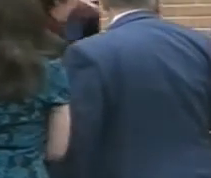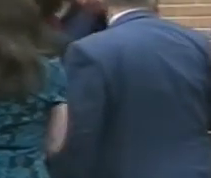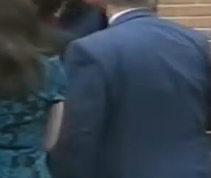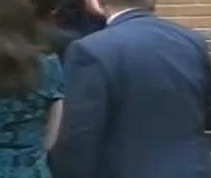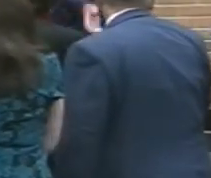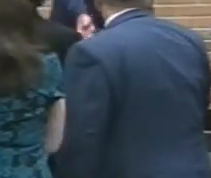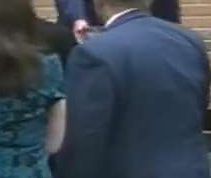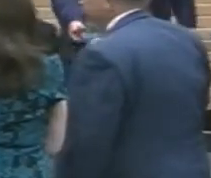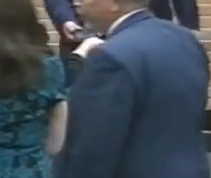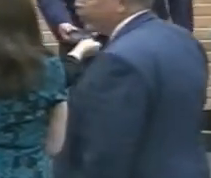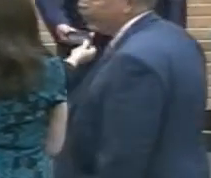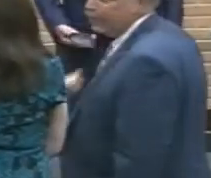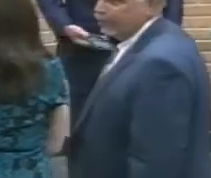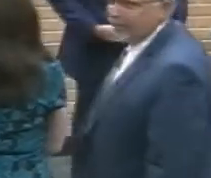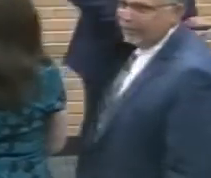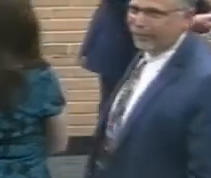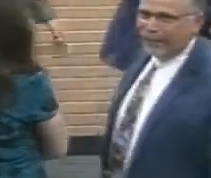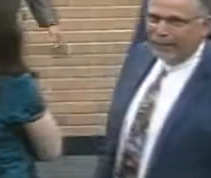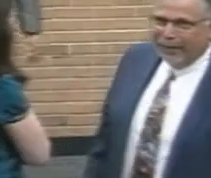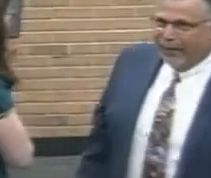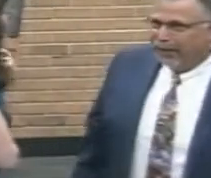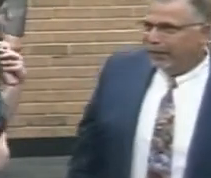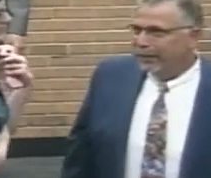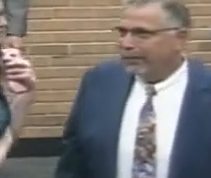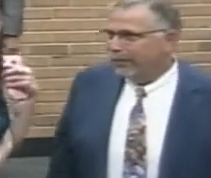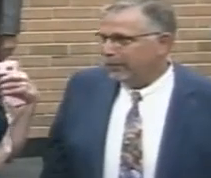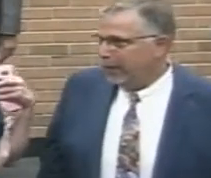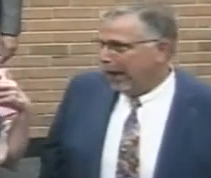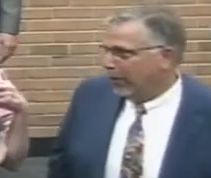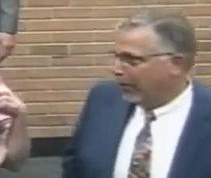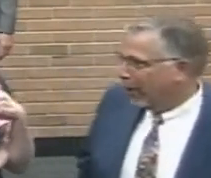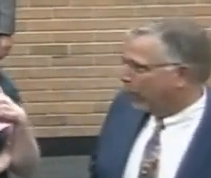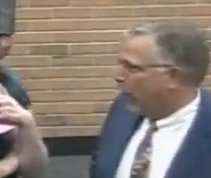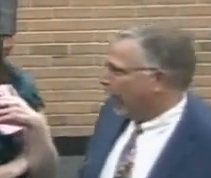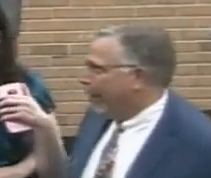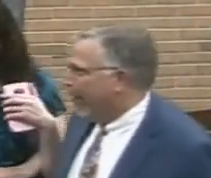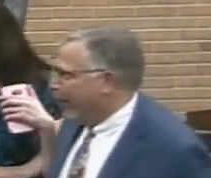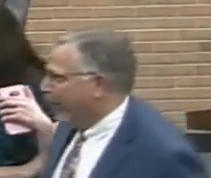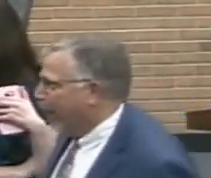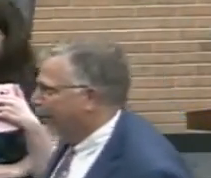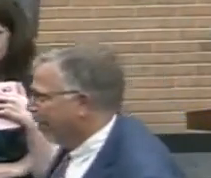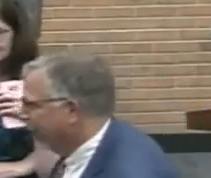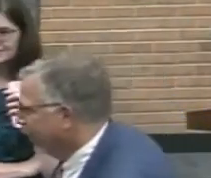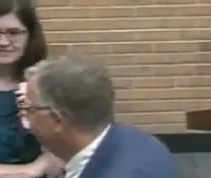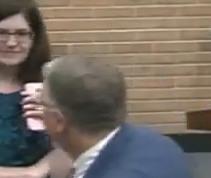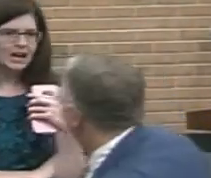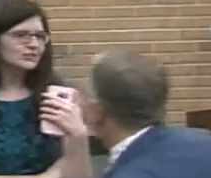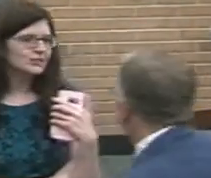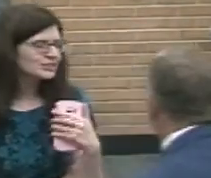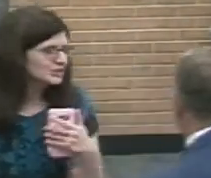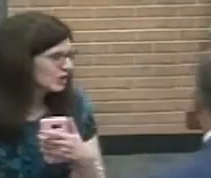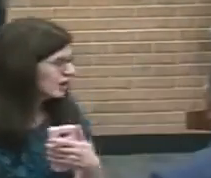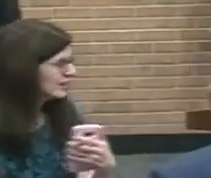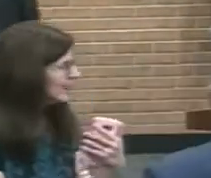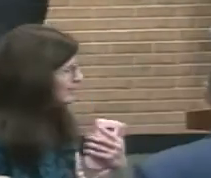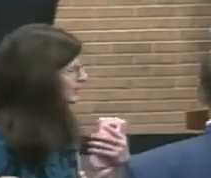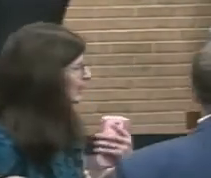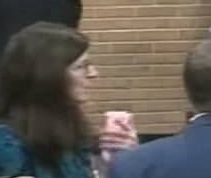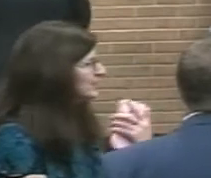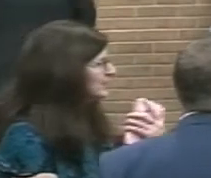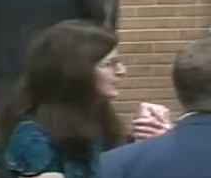Bill. Former president that are still alive, I think. And, you know, there's a lot of continuity. I was here 33